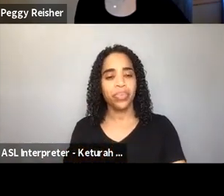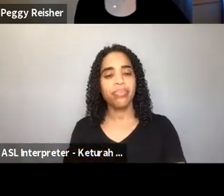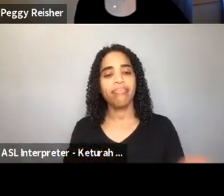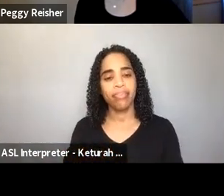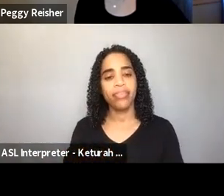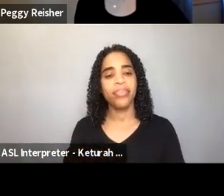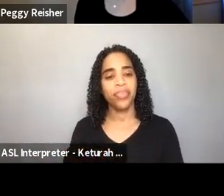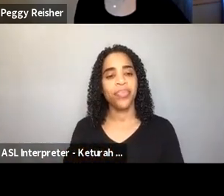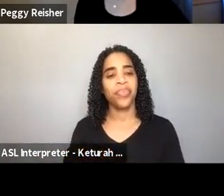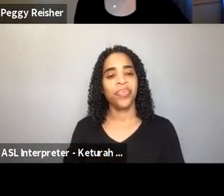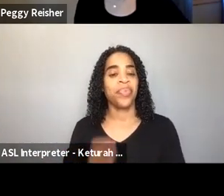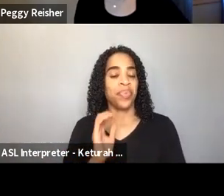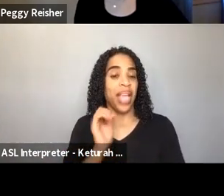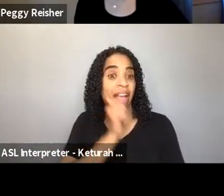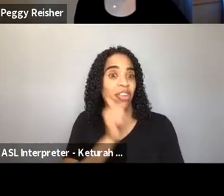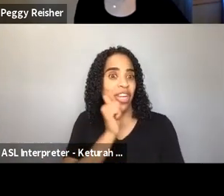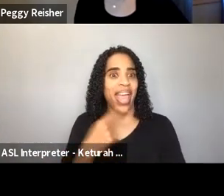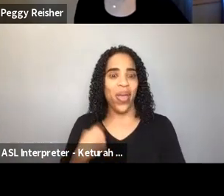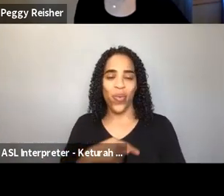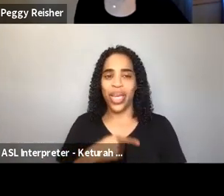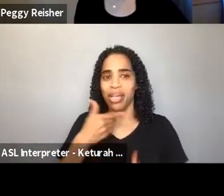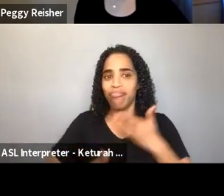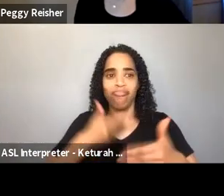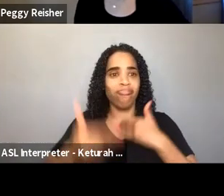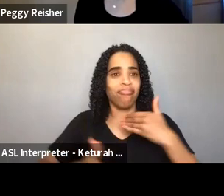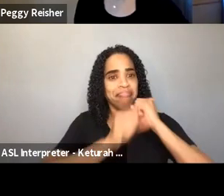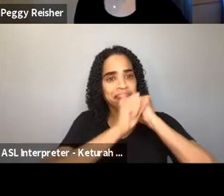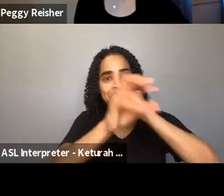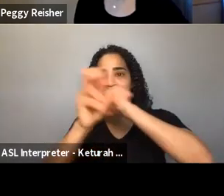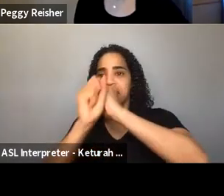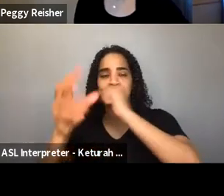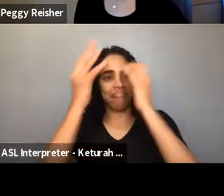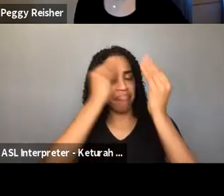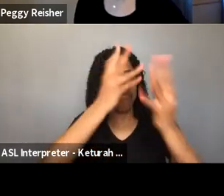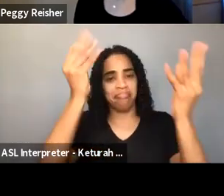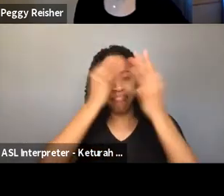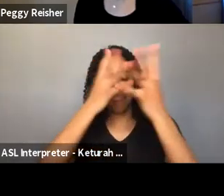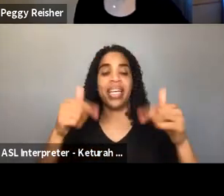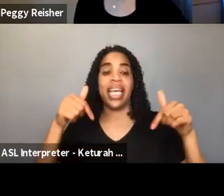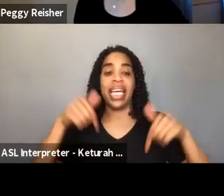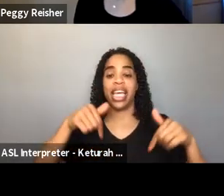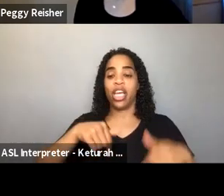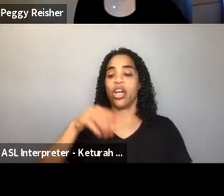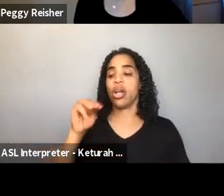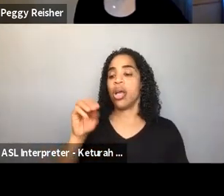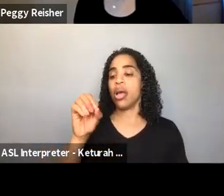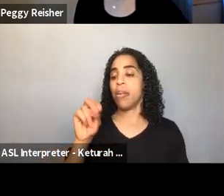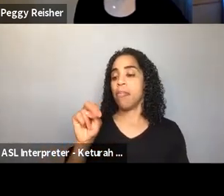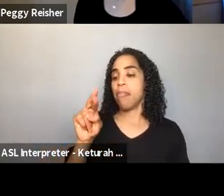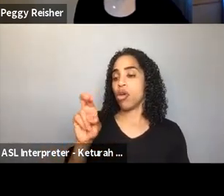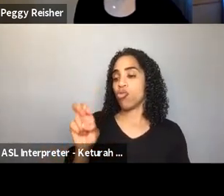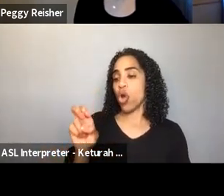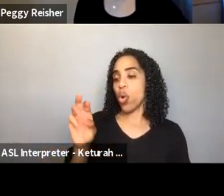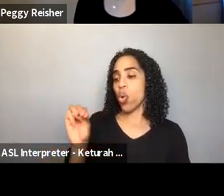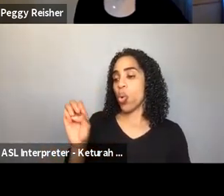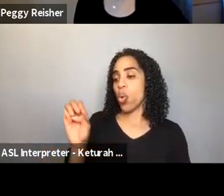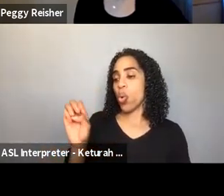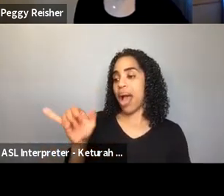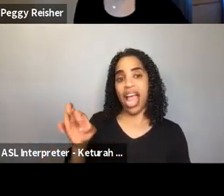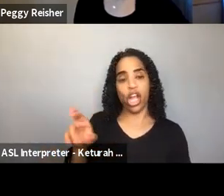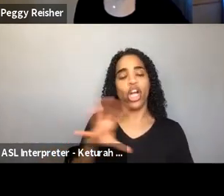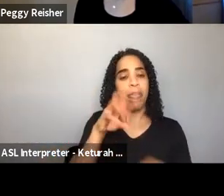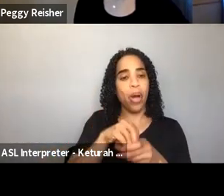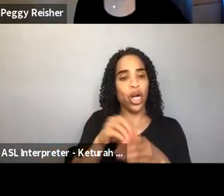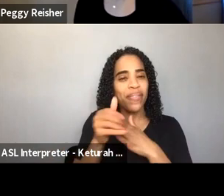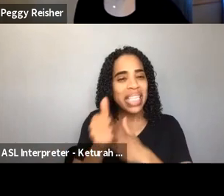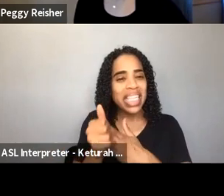We're making progress every day. We at Monroe Meyer have been involved in all of the leadership